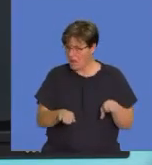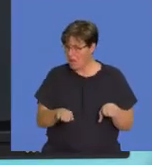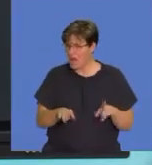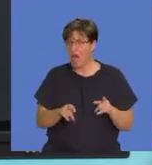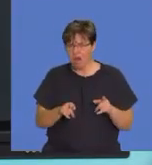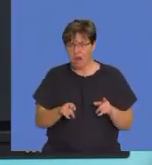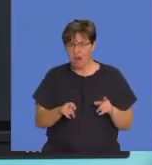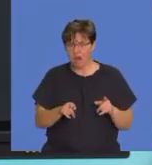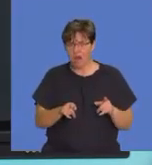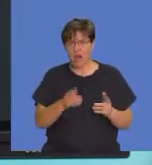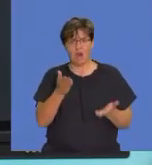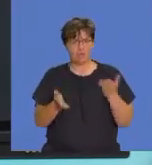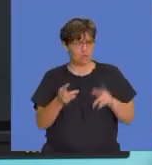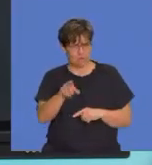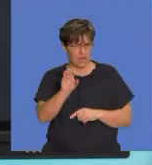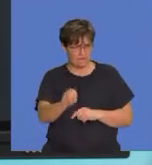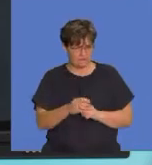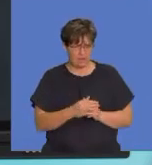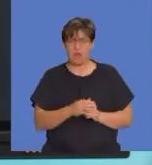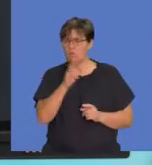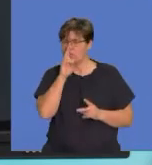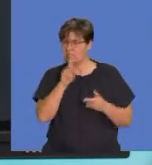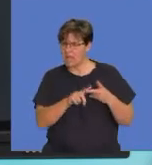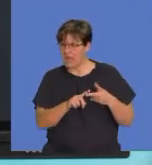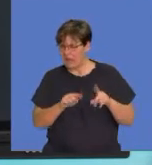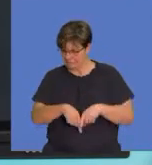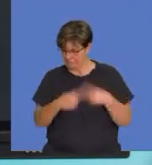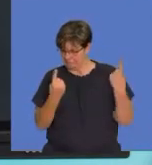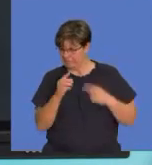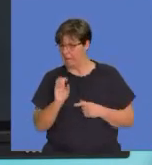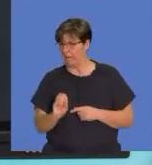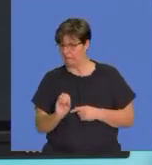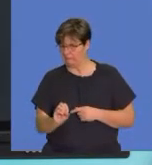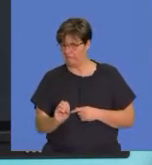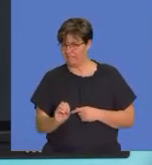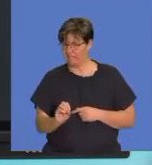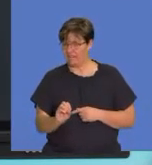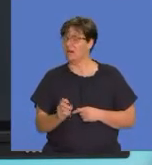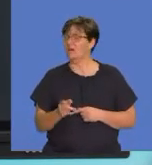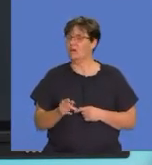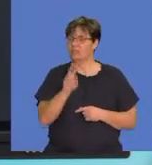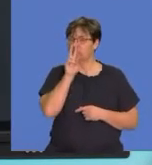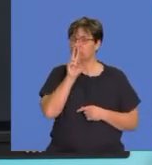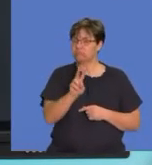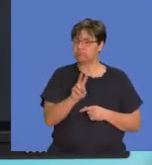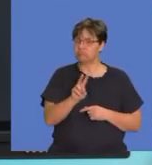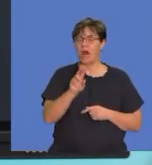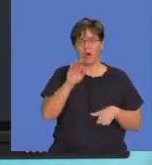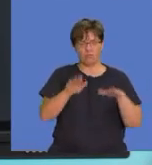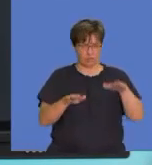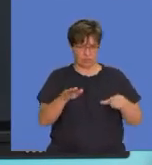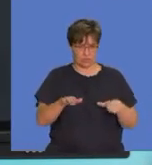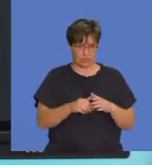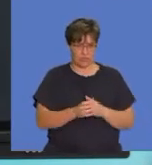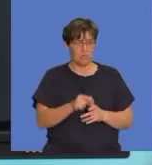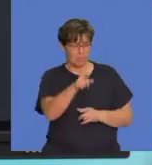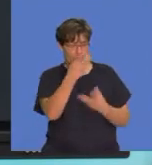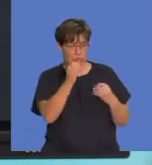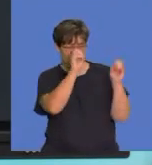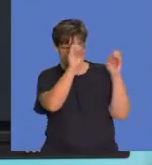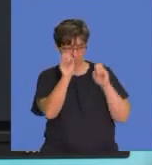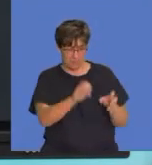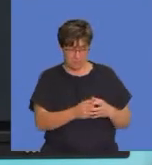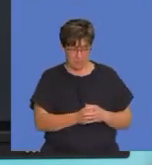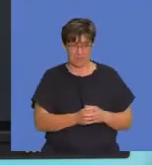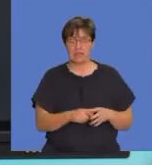of the ratios that I said you should do. You saw some differences that you saw in terms of the ratios that I said you should do,